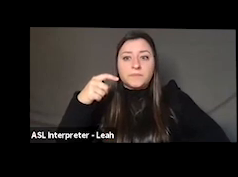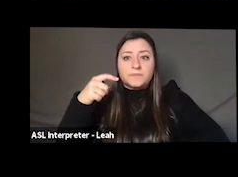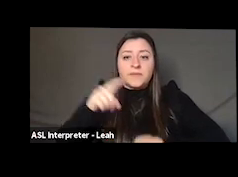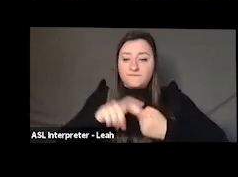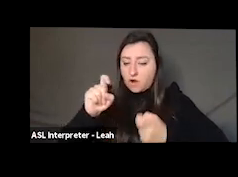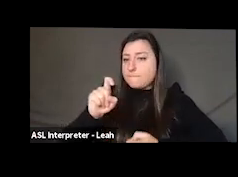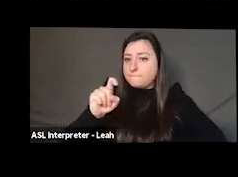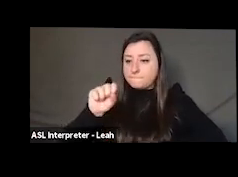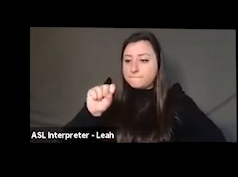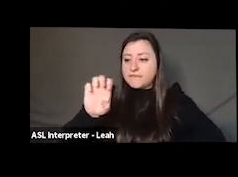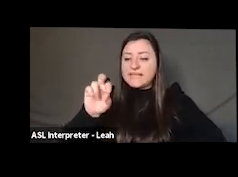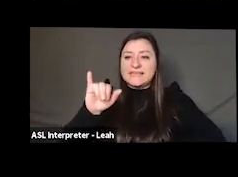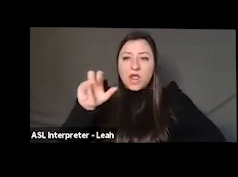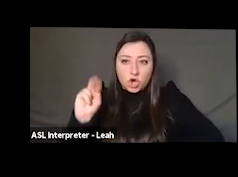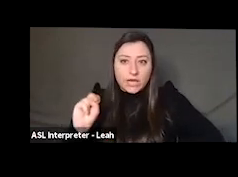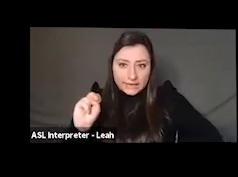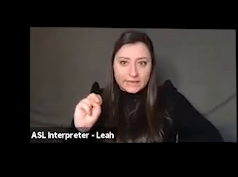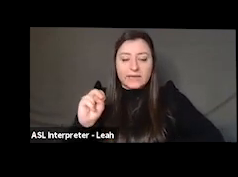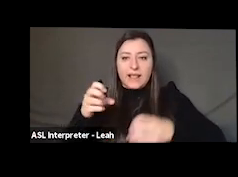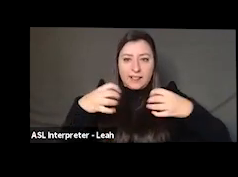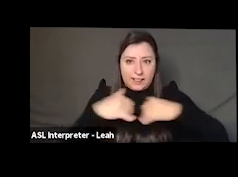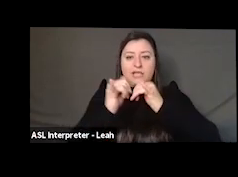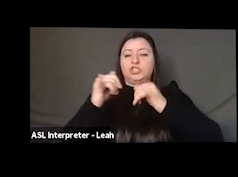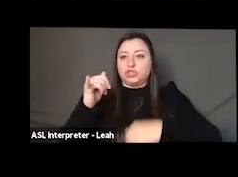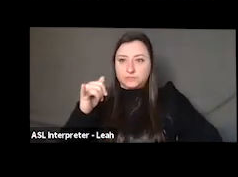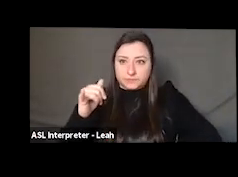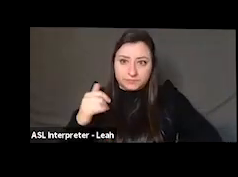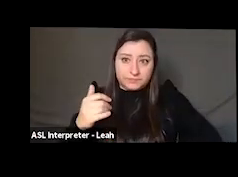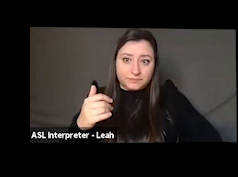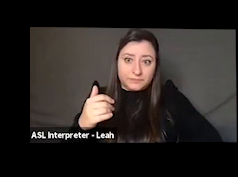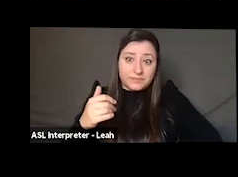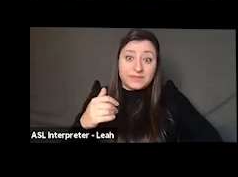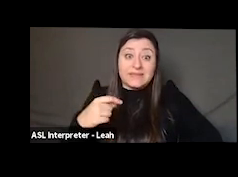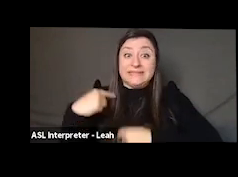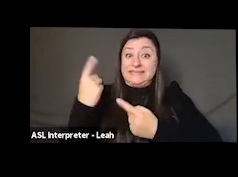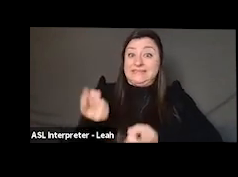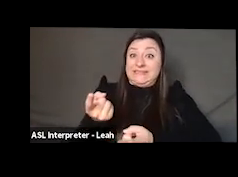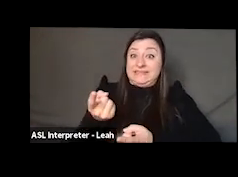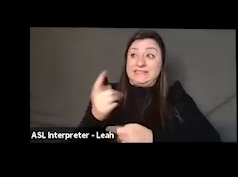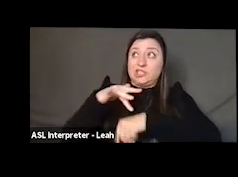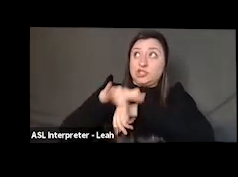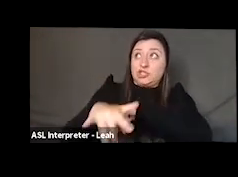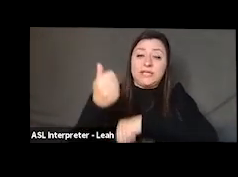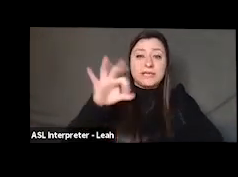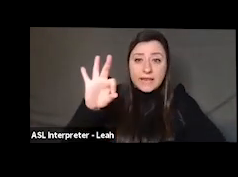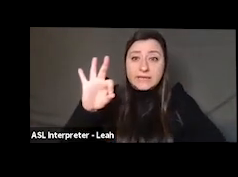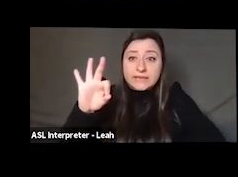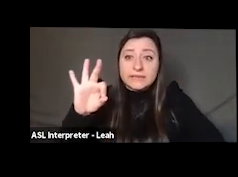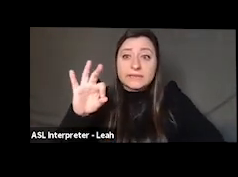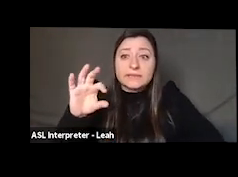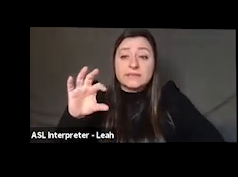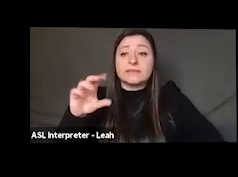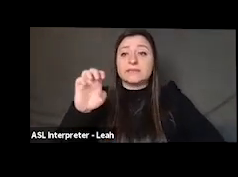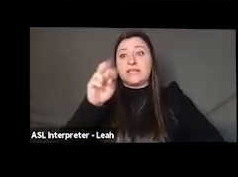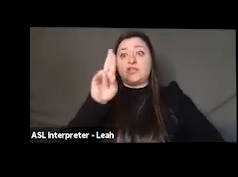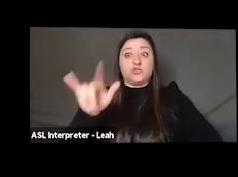sectarian clashes in Mount Lebanon, especially that since the early 19th century, and